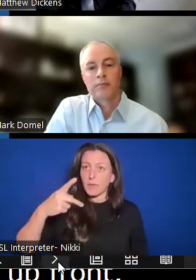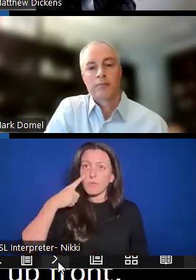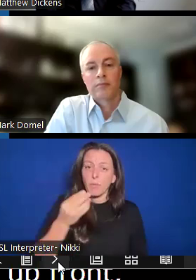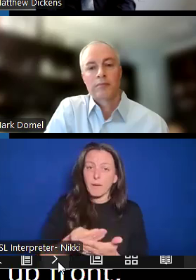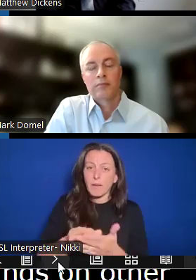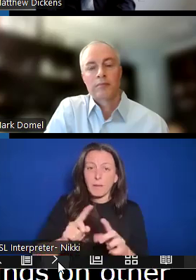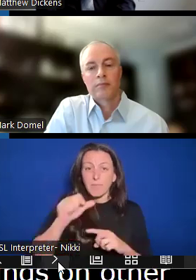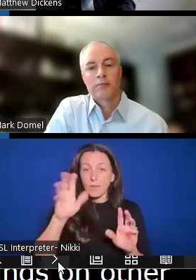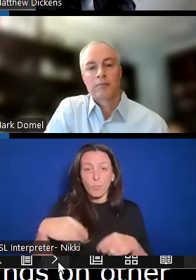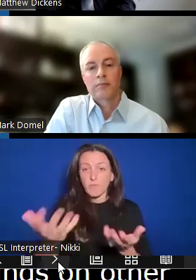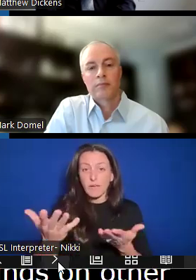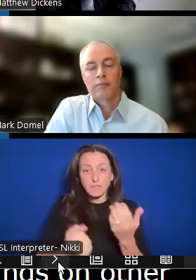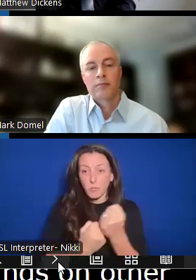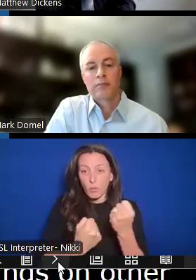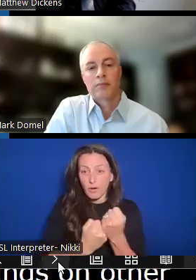the supports?